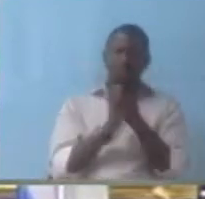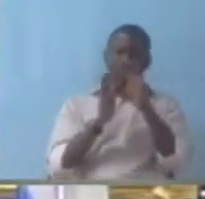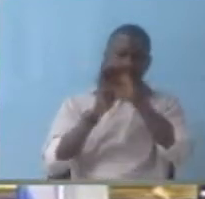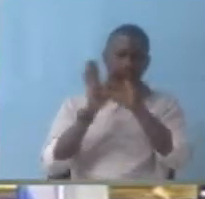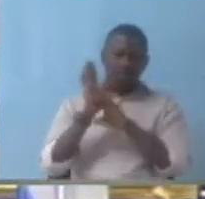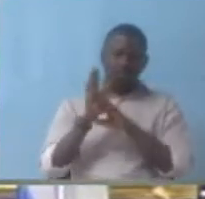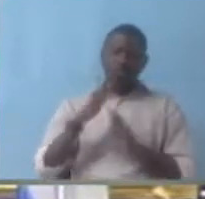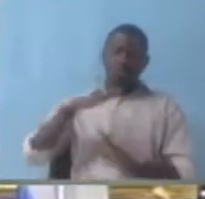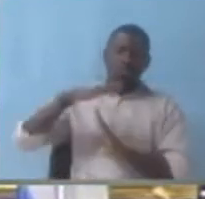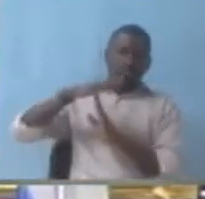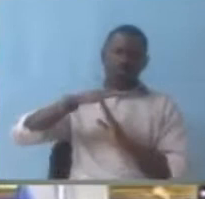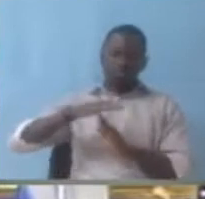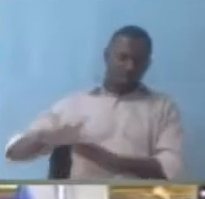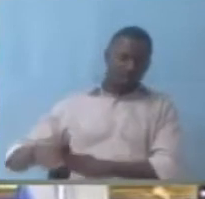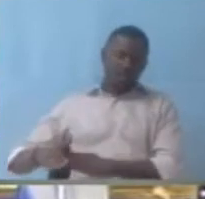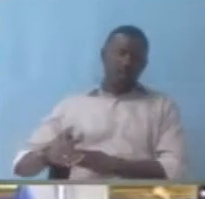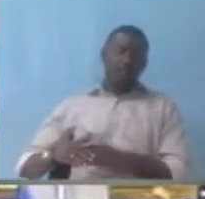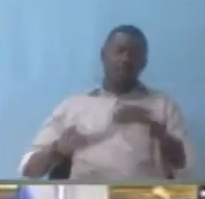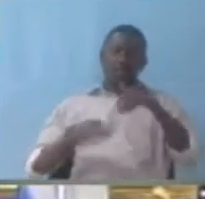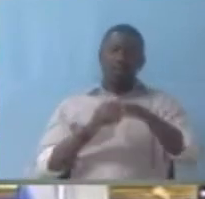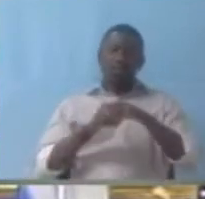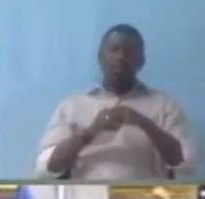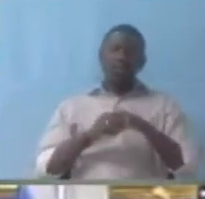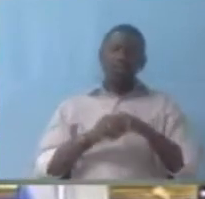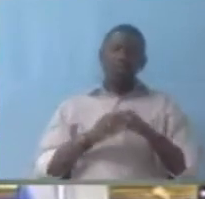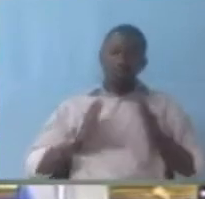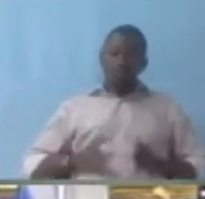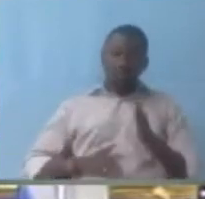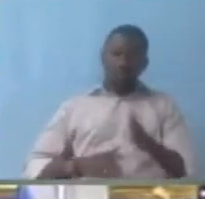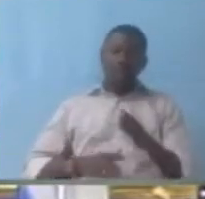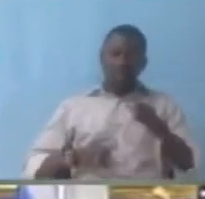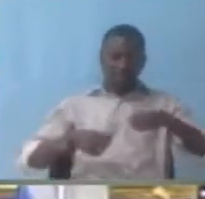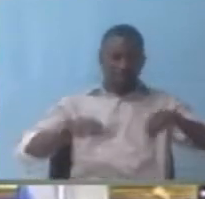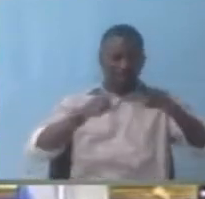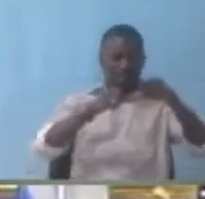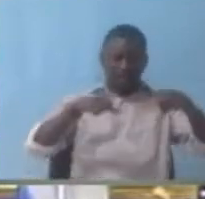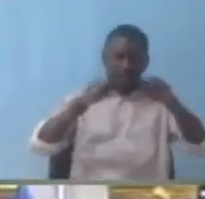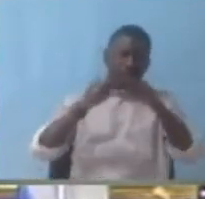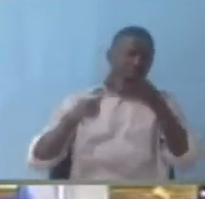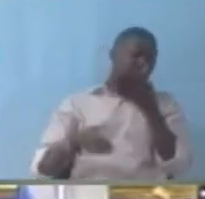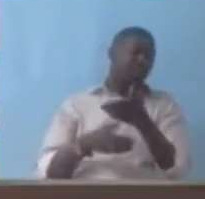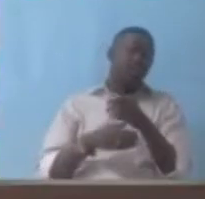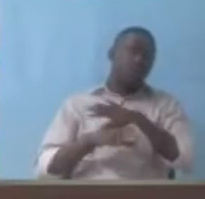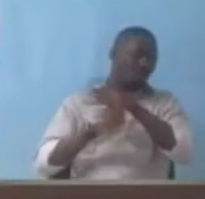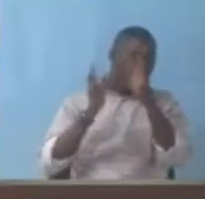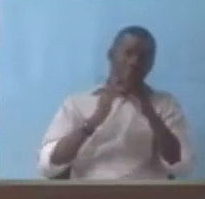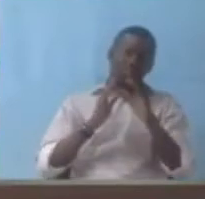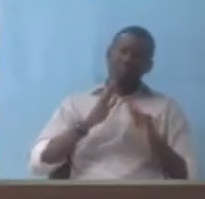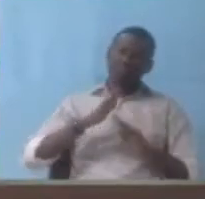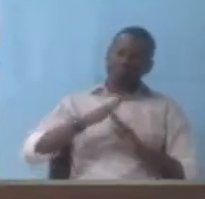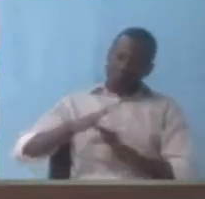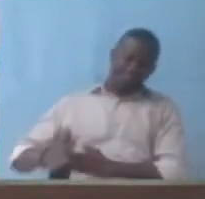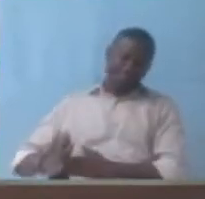the fundamental rights sections. And fana ni nata jibe decree 30 wale satro bunda